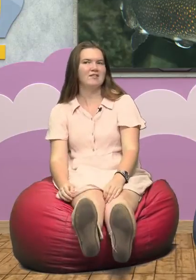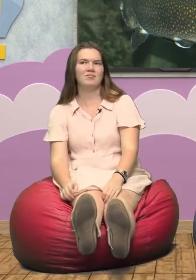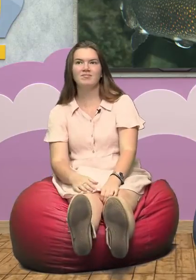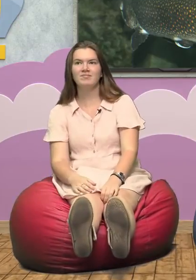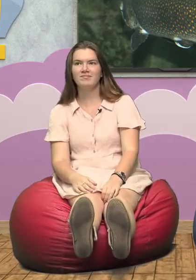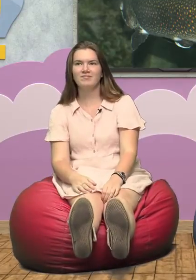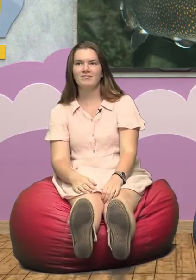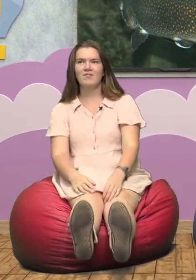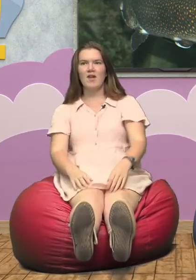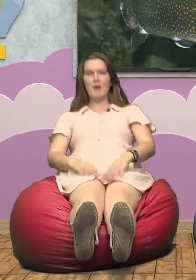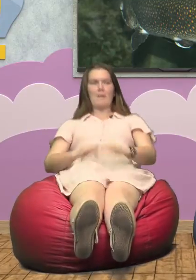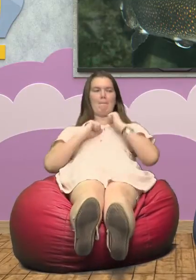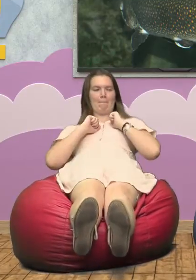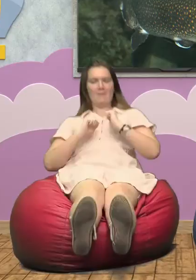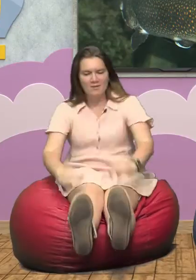1, 2, 3.